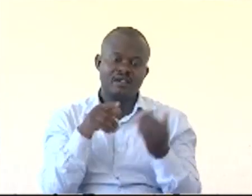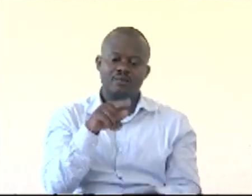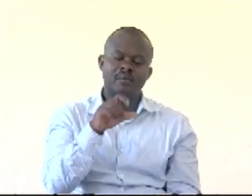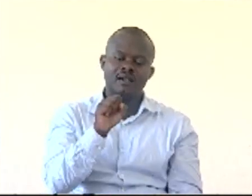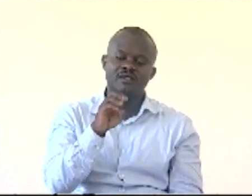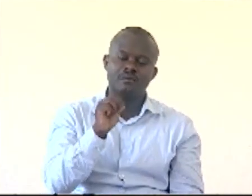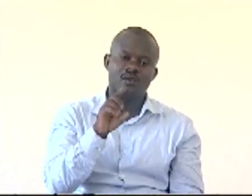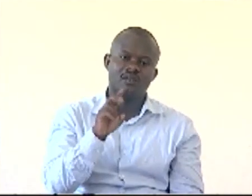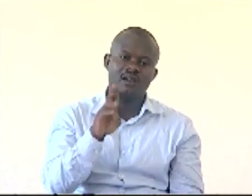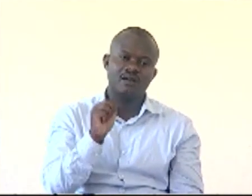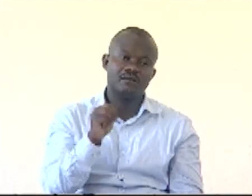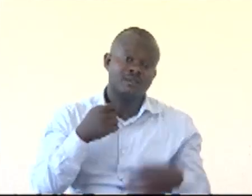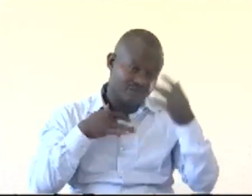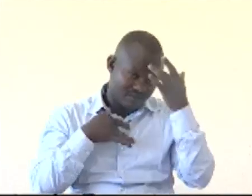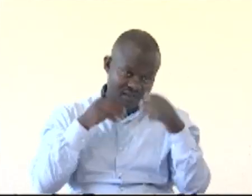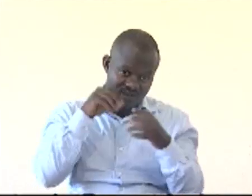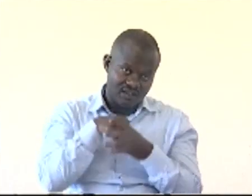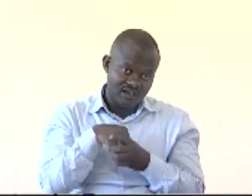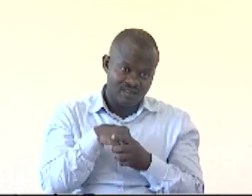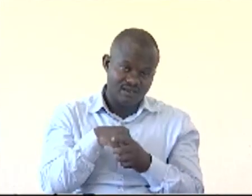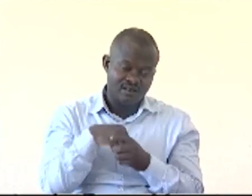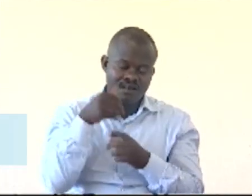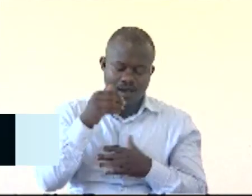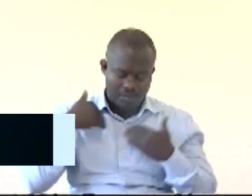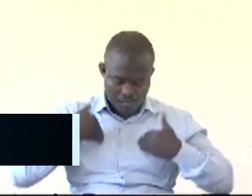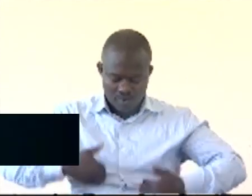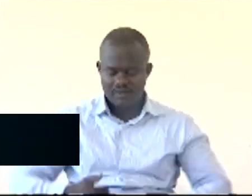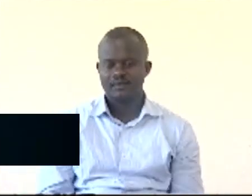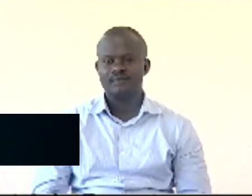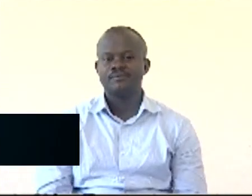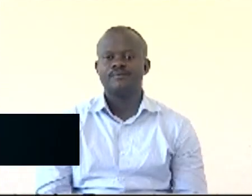Plasmodium parasite in her body.